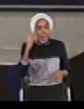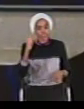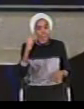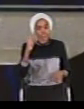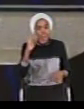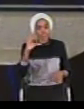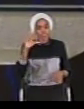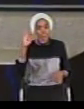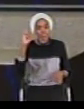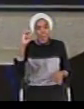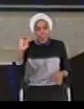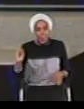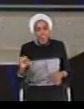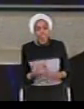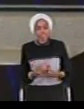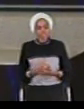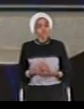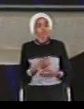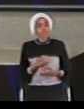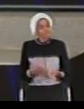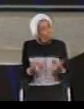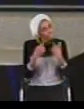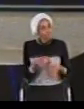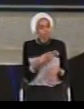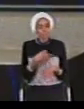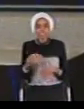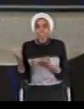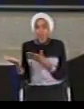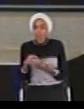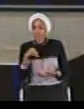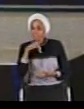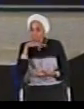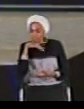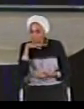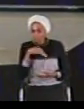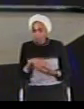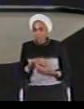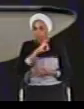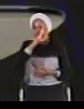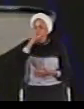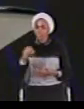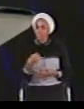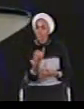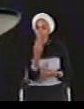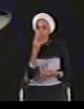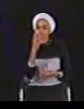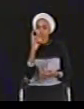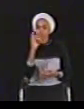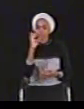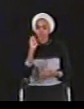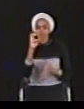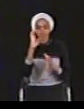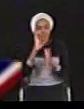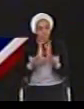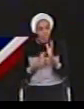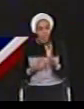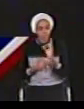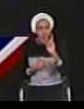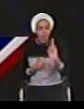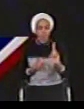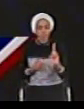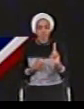Corruption, they came in and they brought corruption. Let's look at Jude, reading from verse 4, Jude chapter